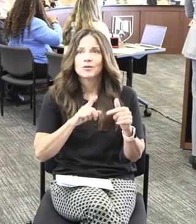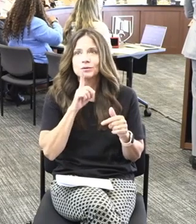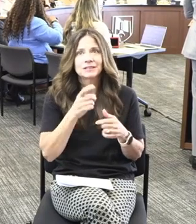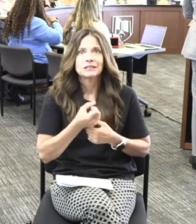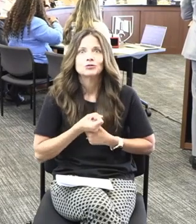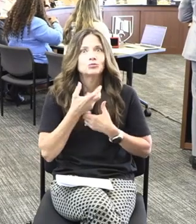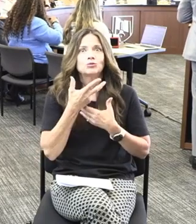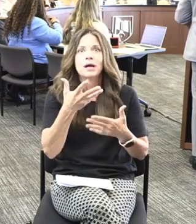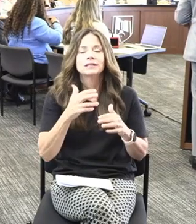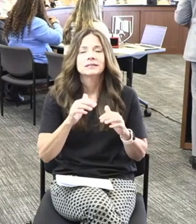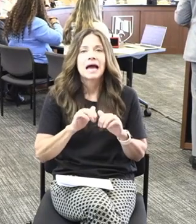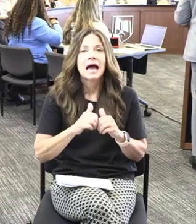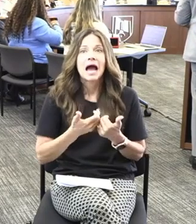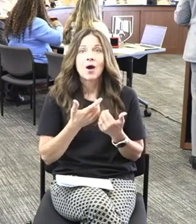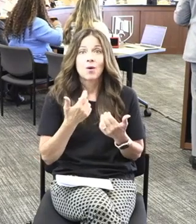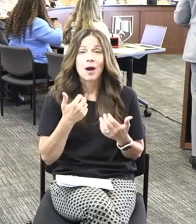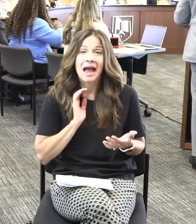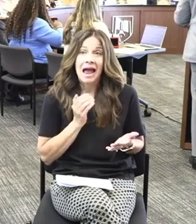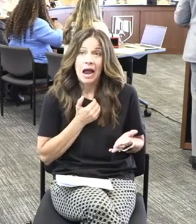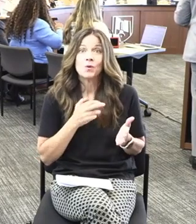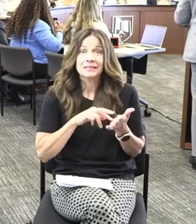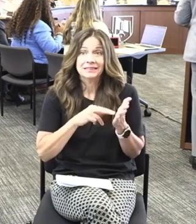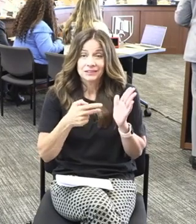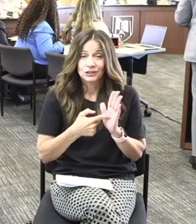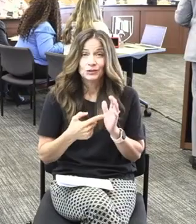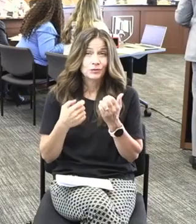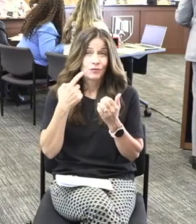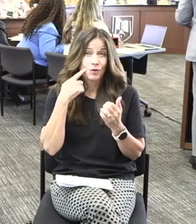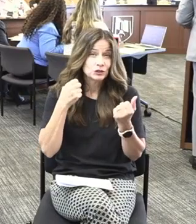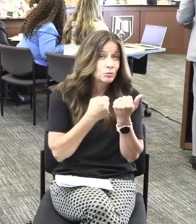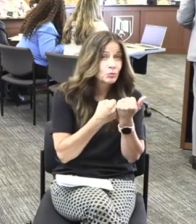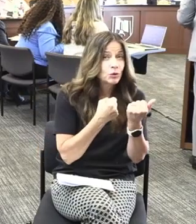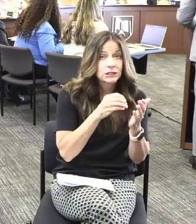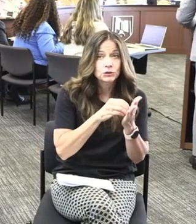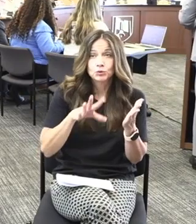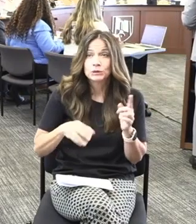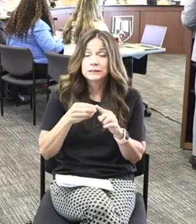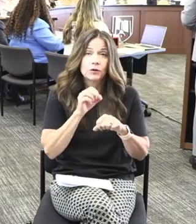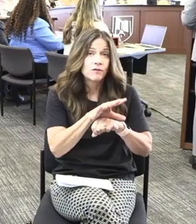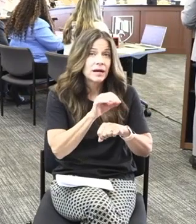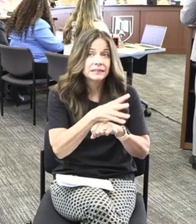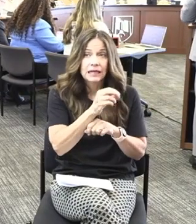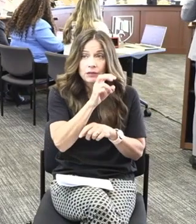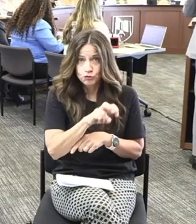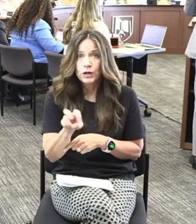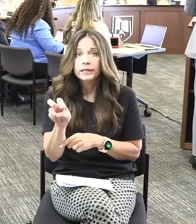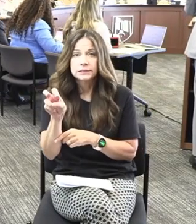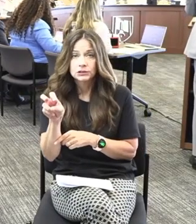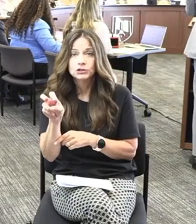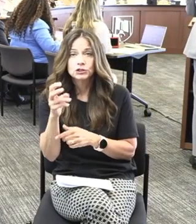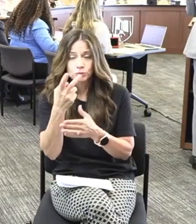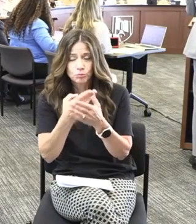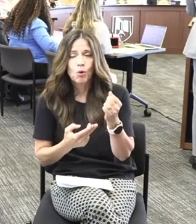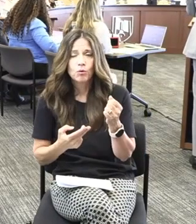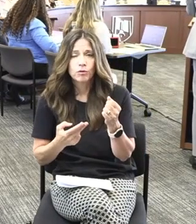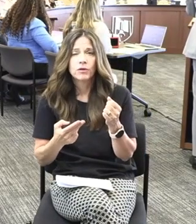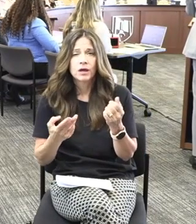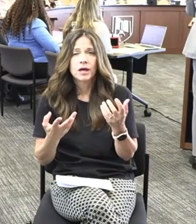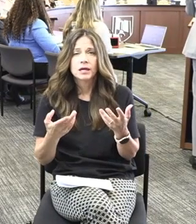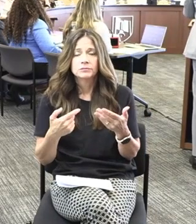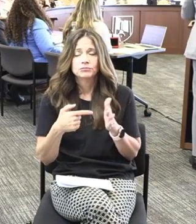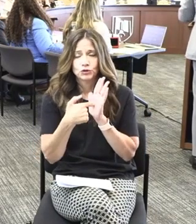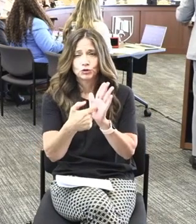how our intentionality around supporting students in their advising and in their transition speaks to the